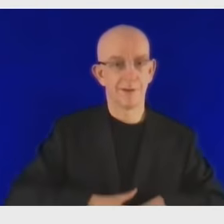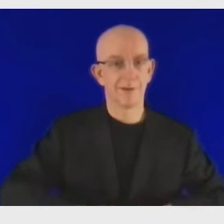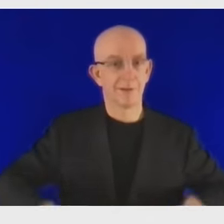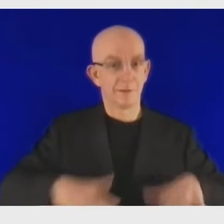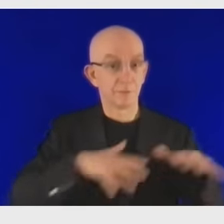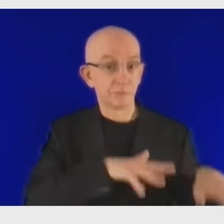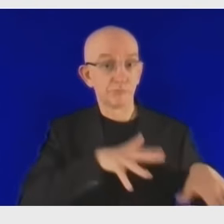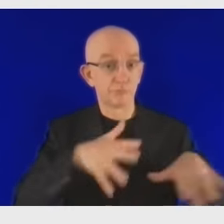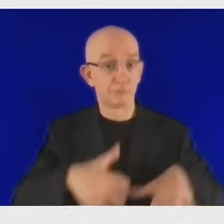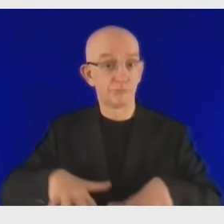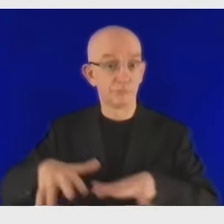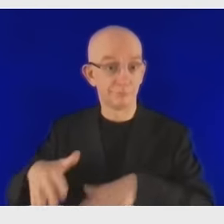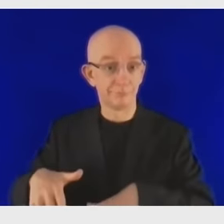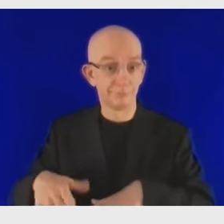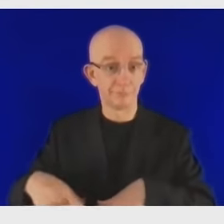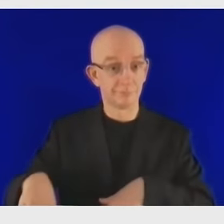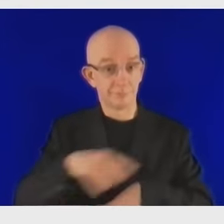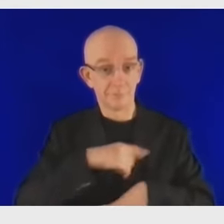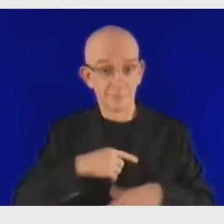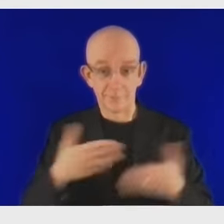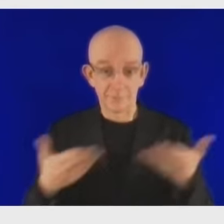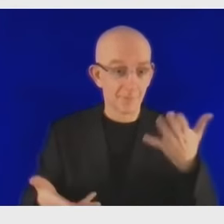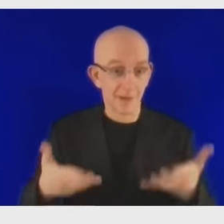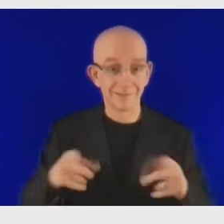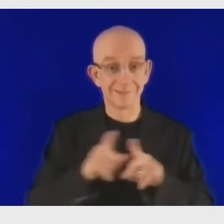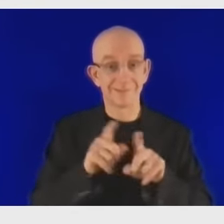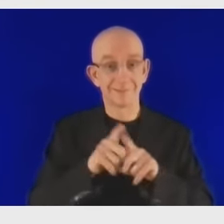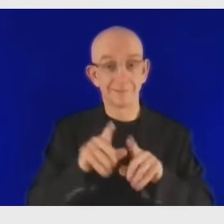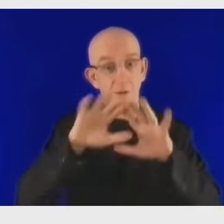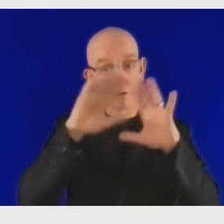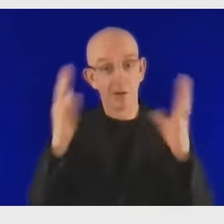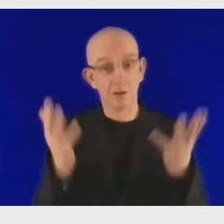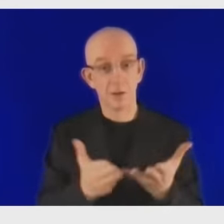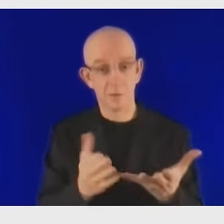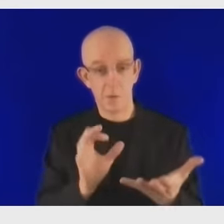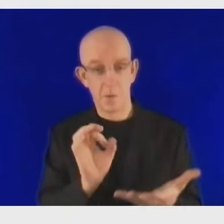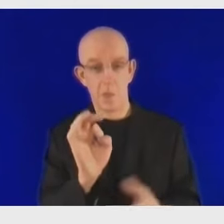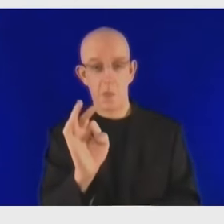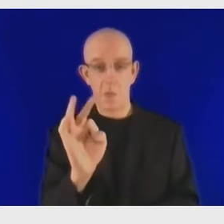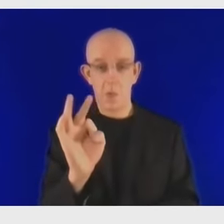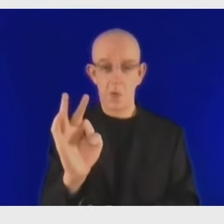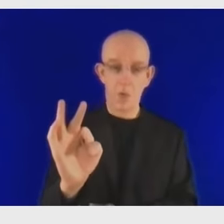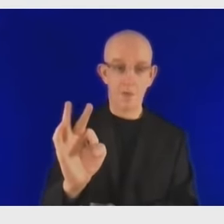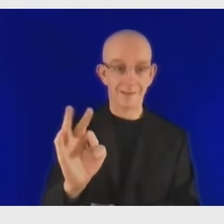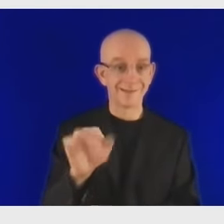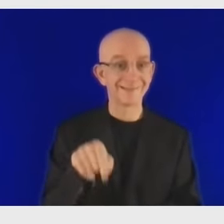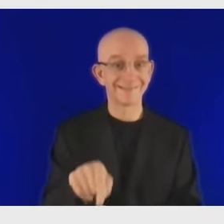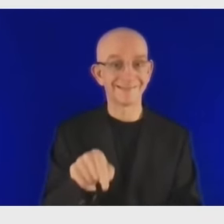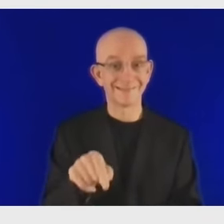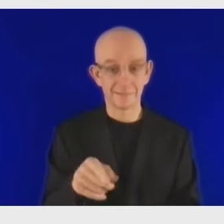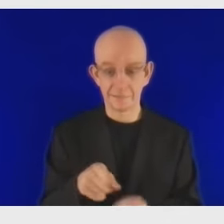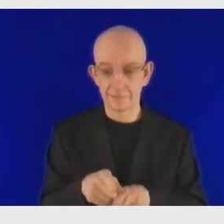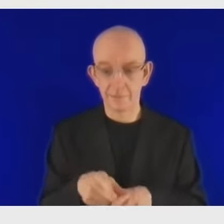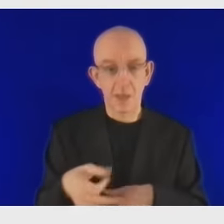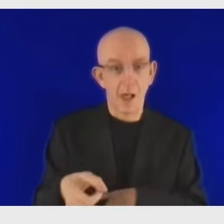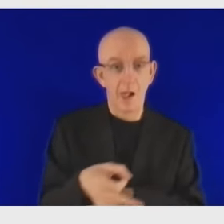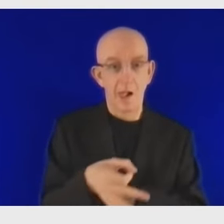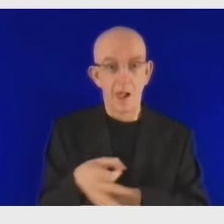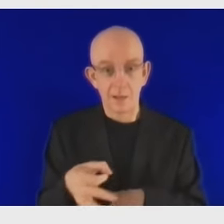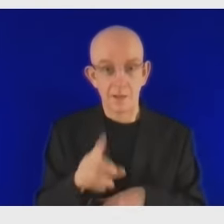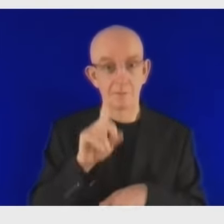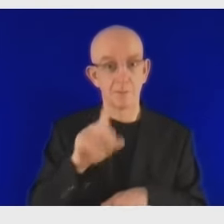the world's oceans. When it comes to climate change, our contribution to emissions is the